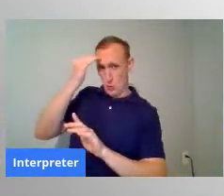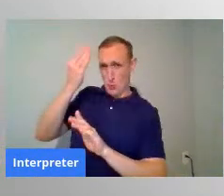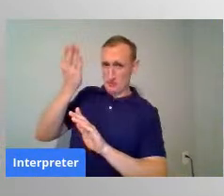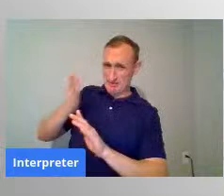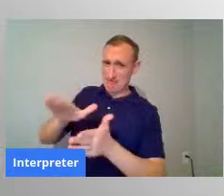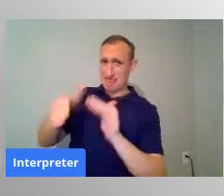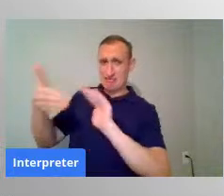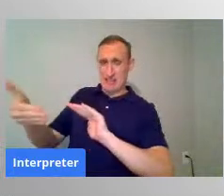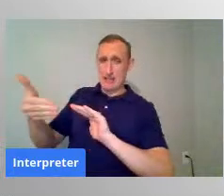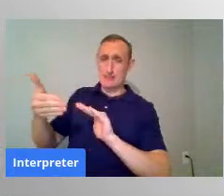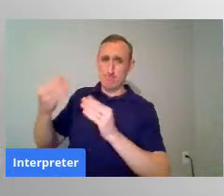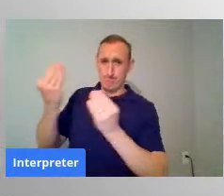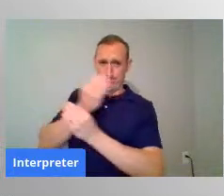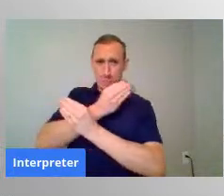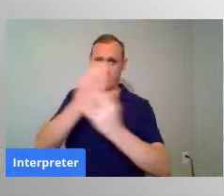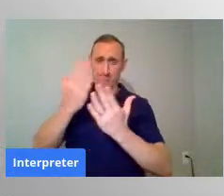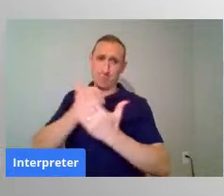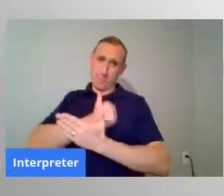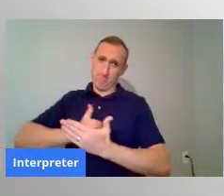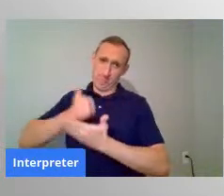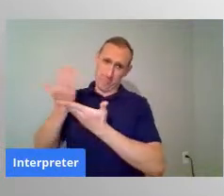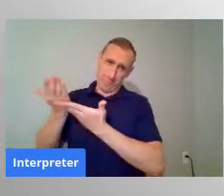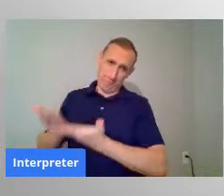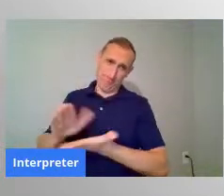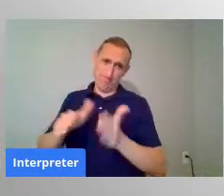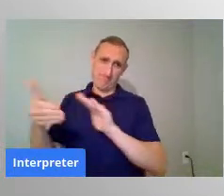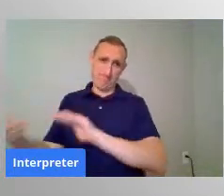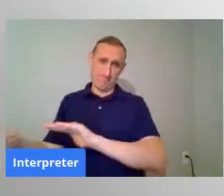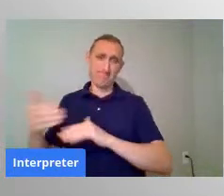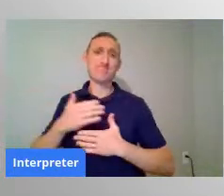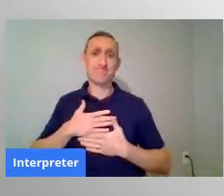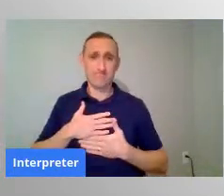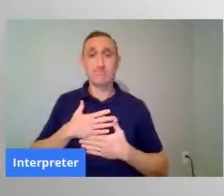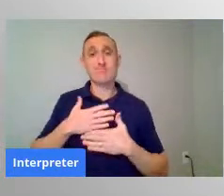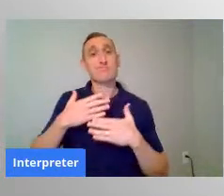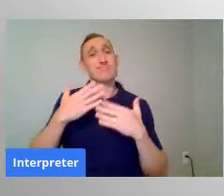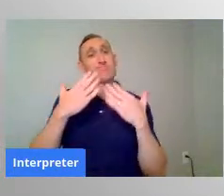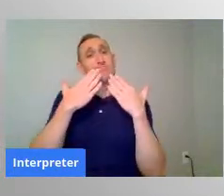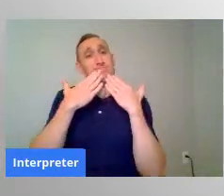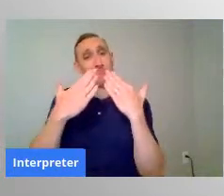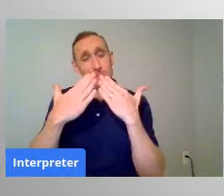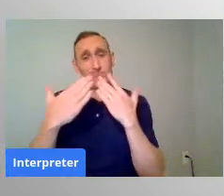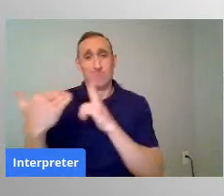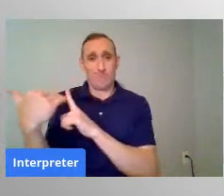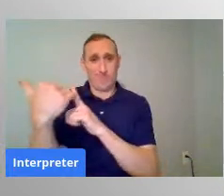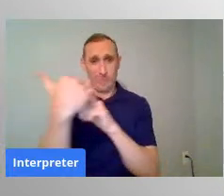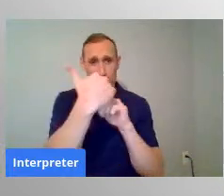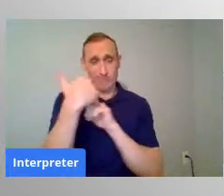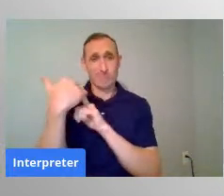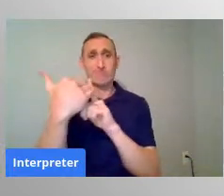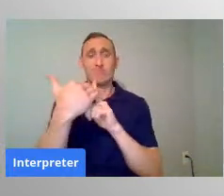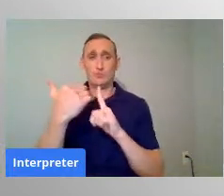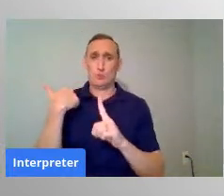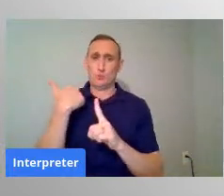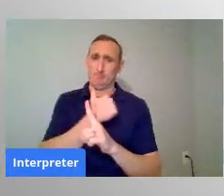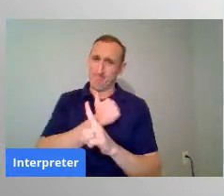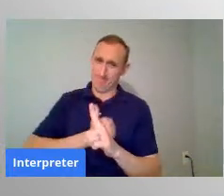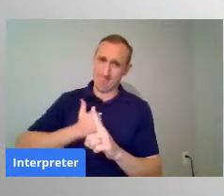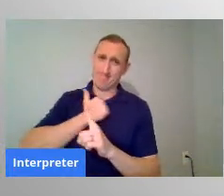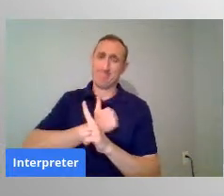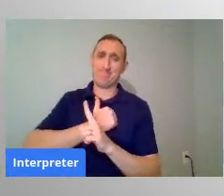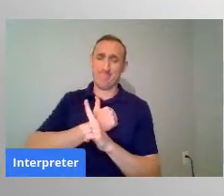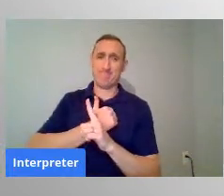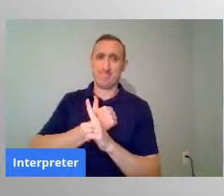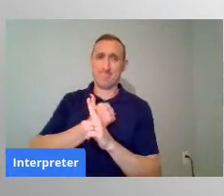Gant. Thank you for those reminders, and certainly our condolences. I think there are many people that were very